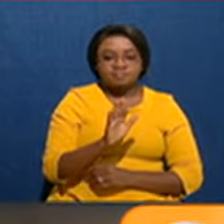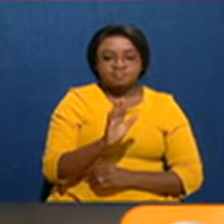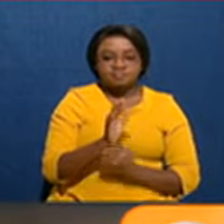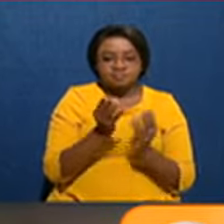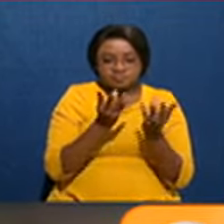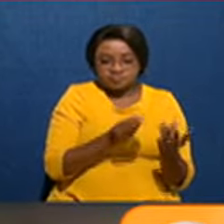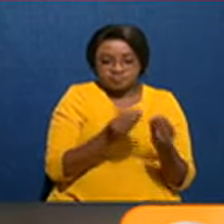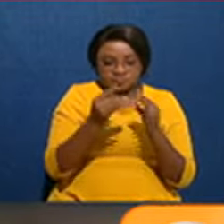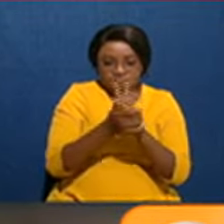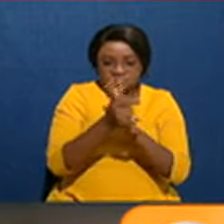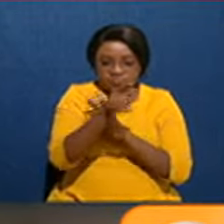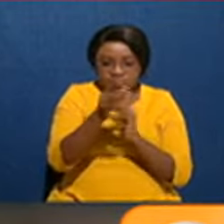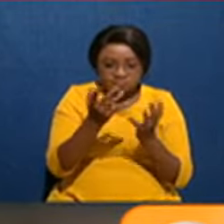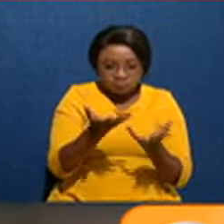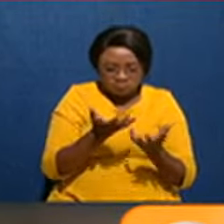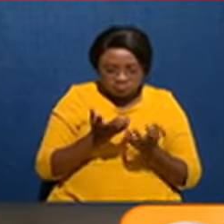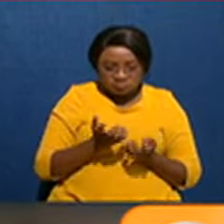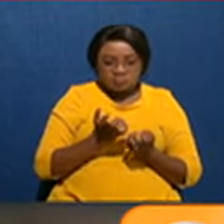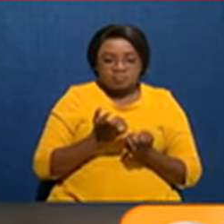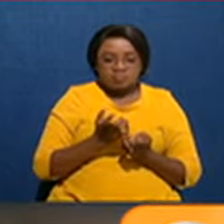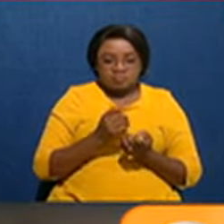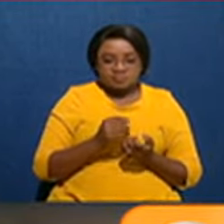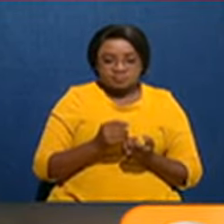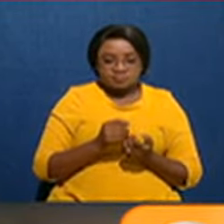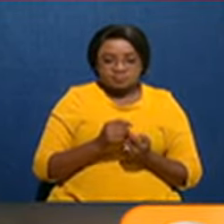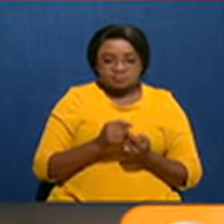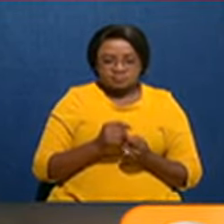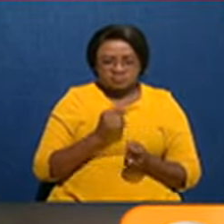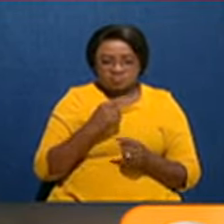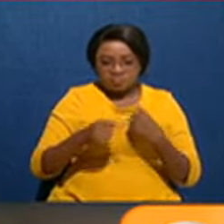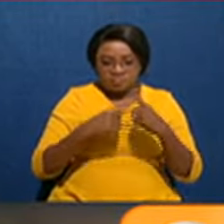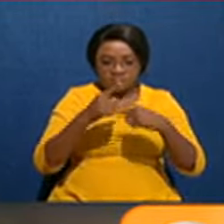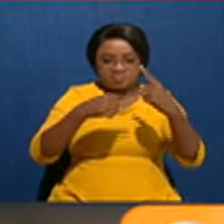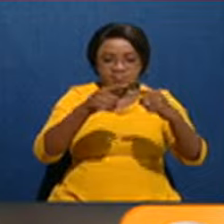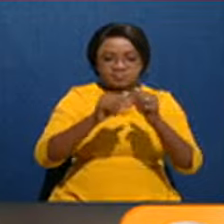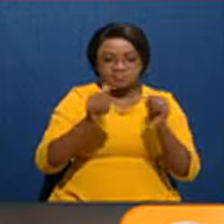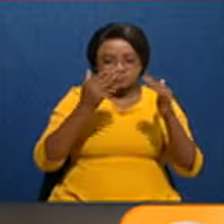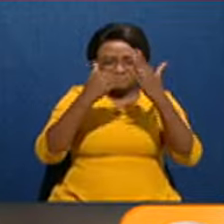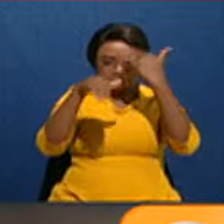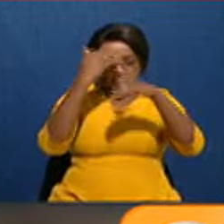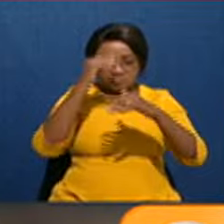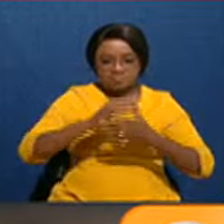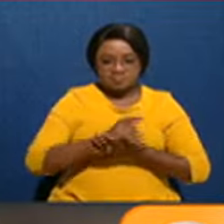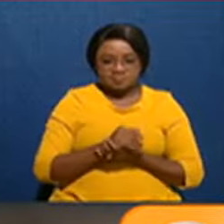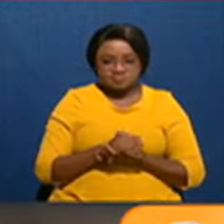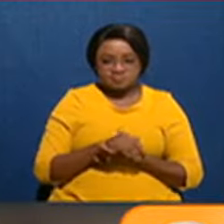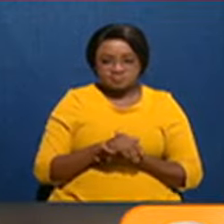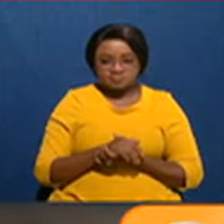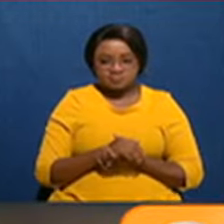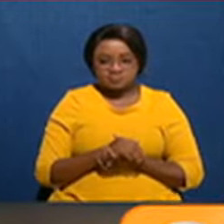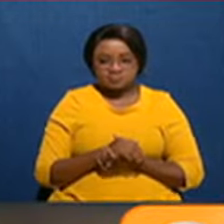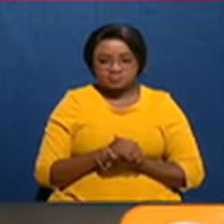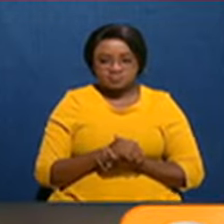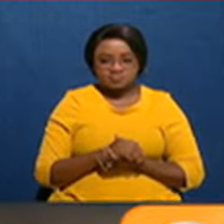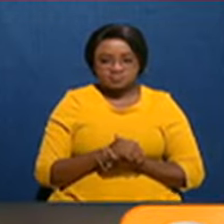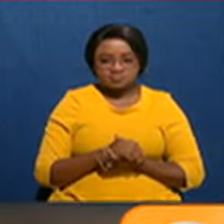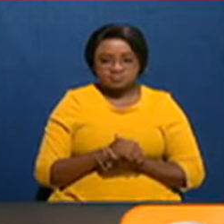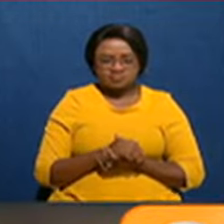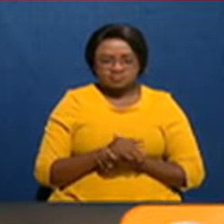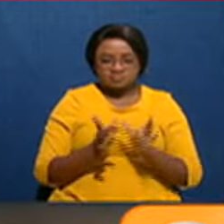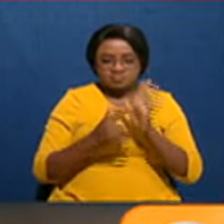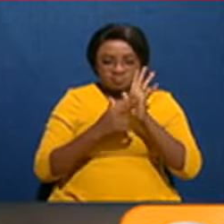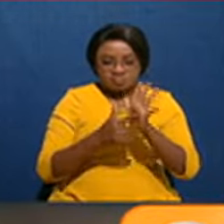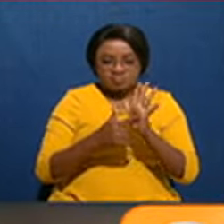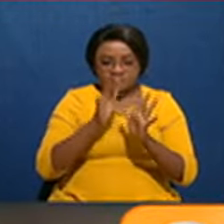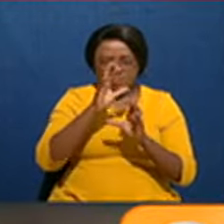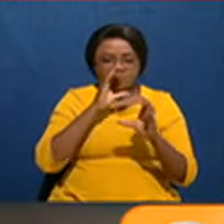soft skills that they need in order to do well in their careers. Thank you. I'm talking about being able to enhance